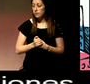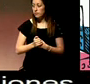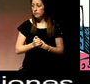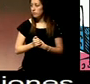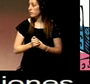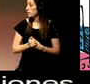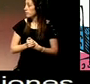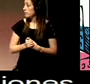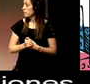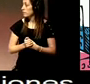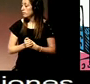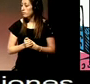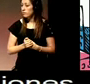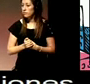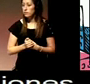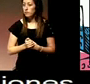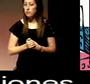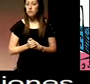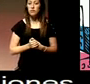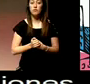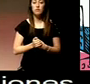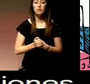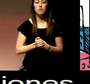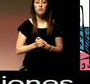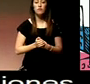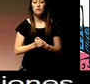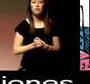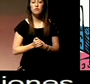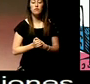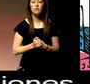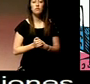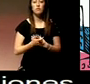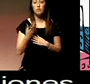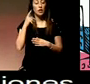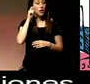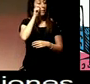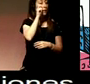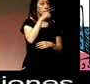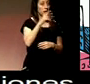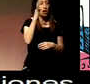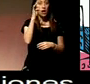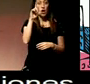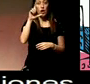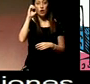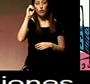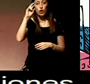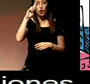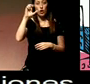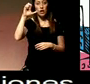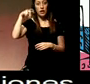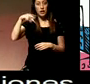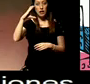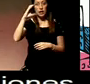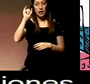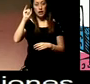A tourist guide for Florence has been produced that allows people with motor and visual difficulties to visit